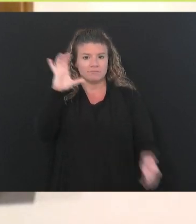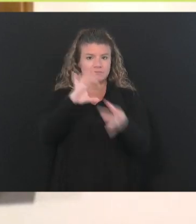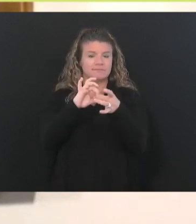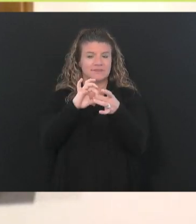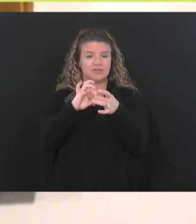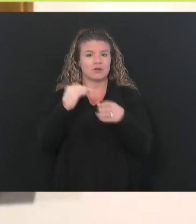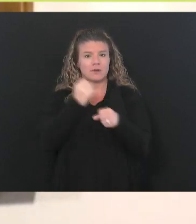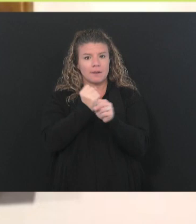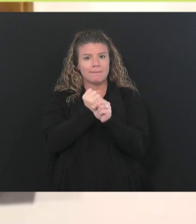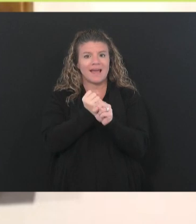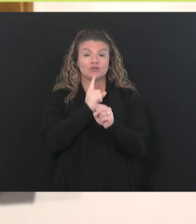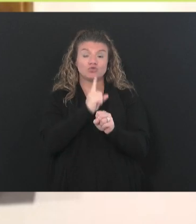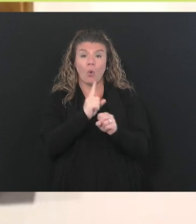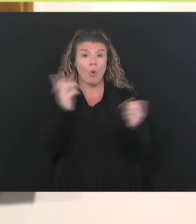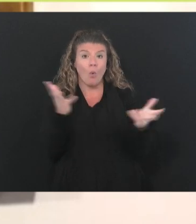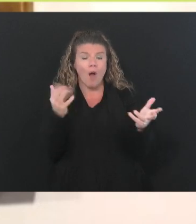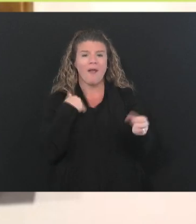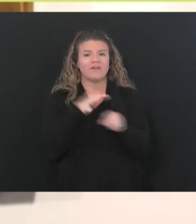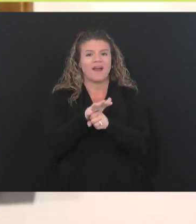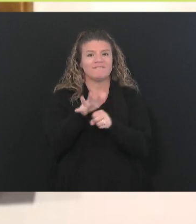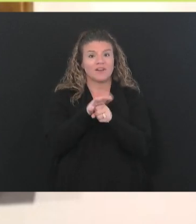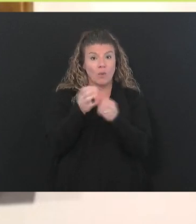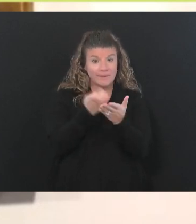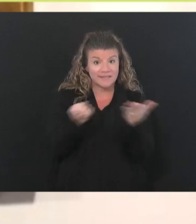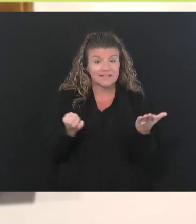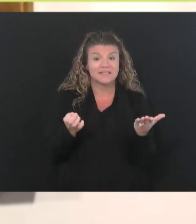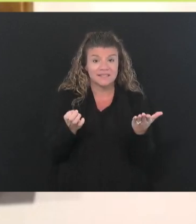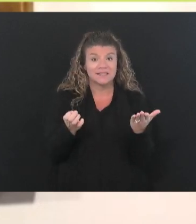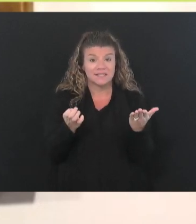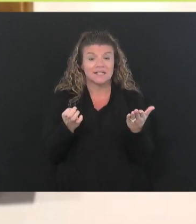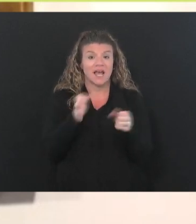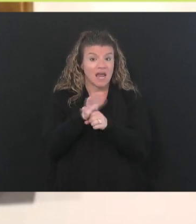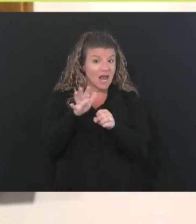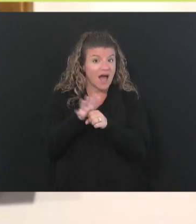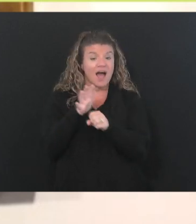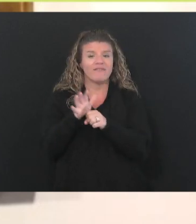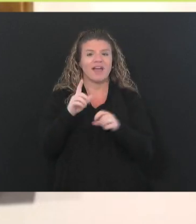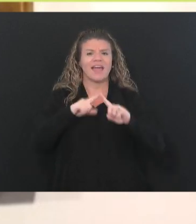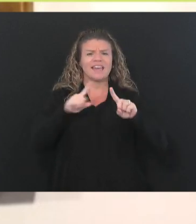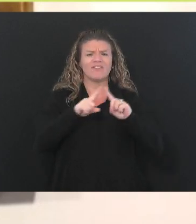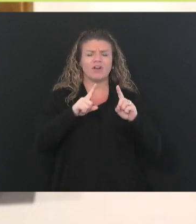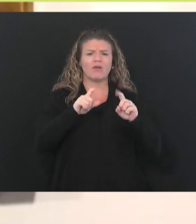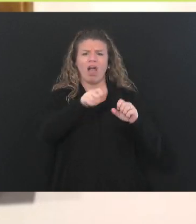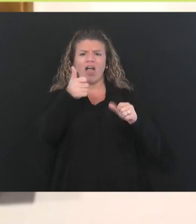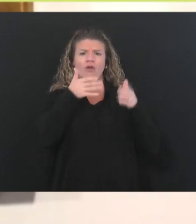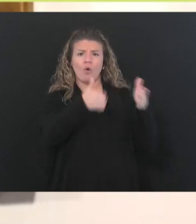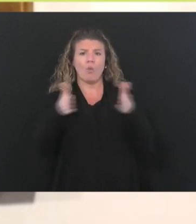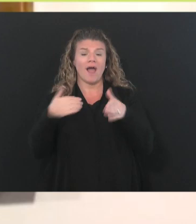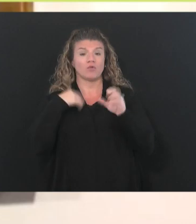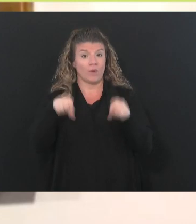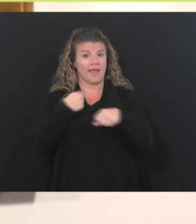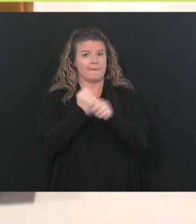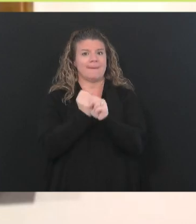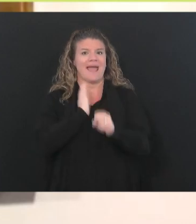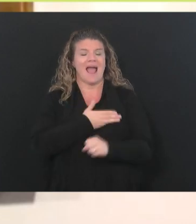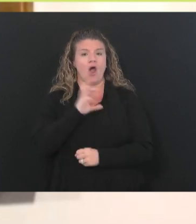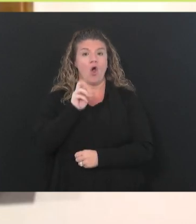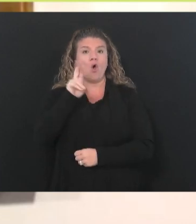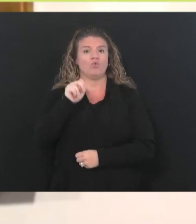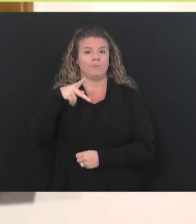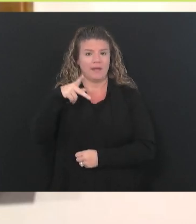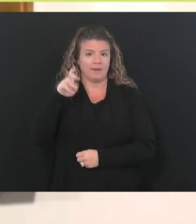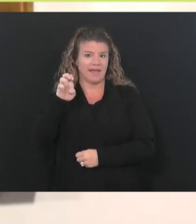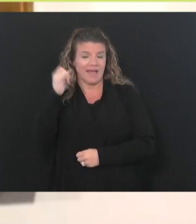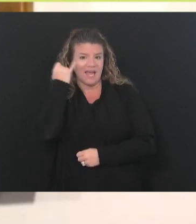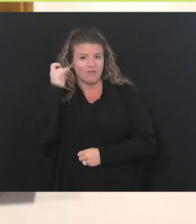sufficient personal protective equipment, and also come up with ways to produce our own personal protective equipment